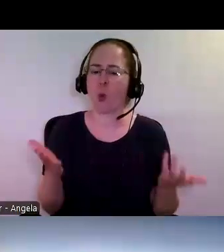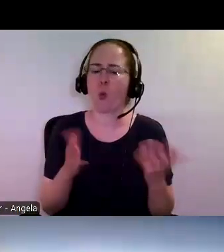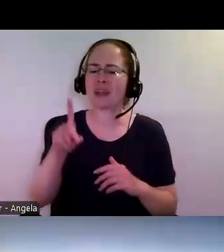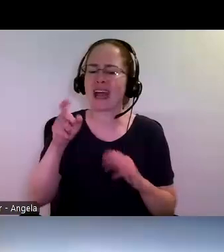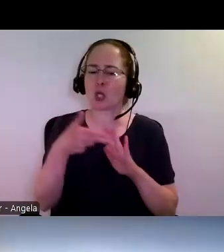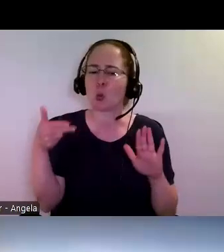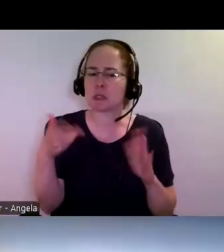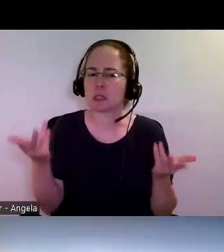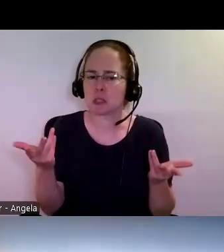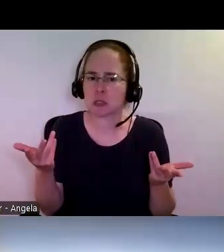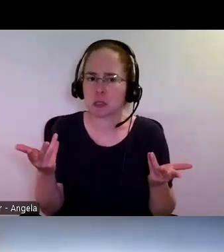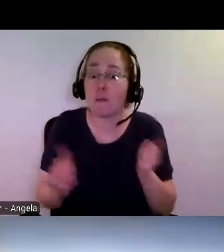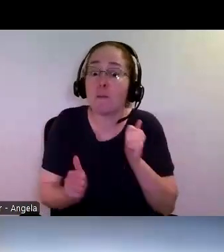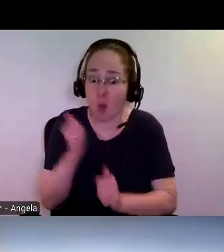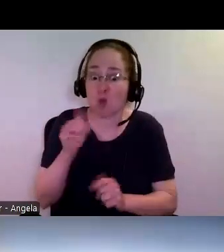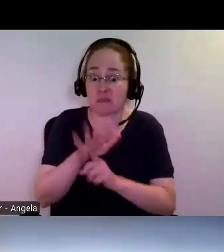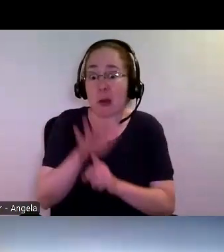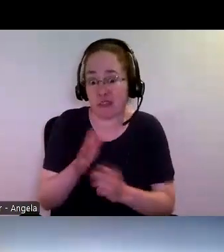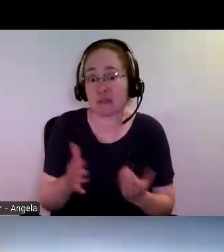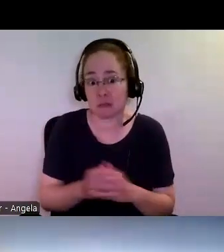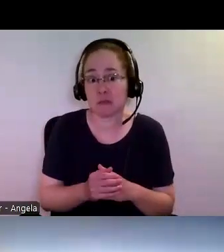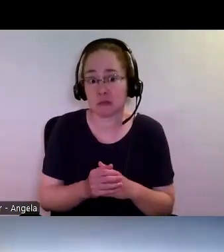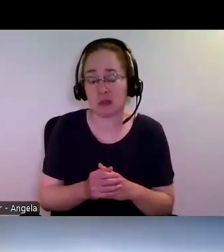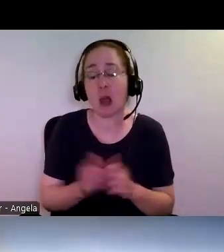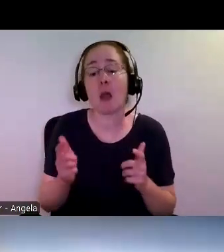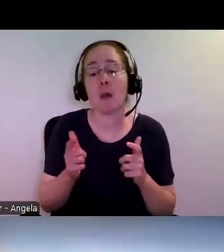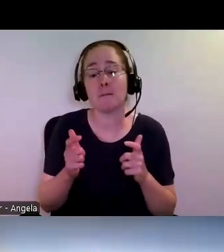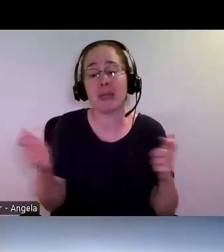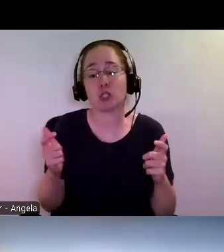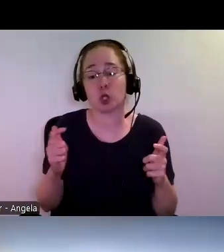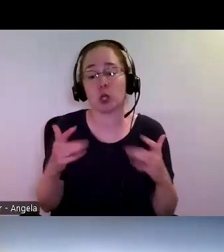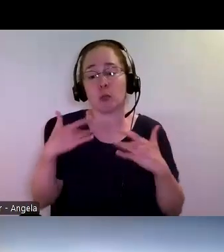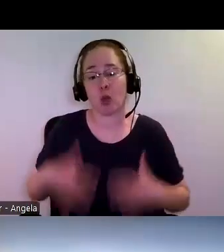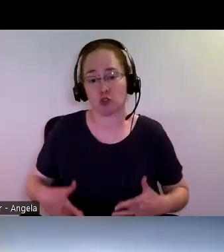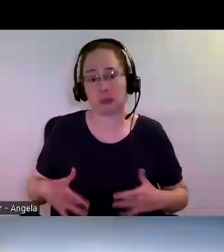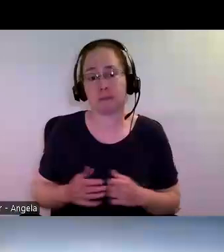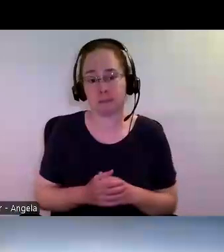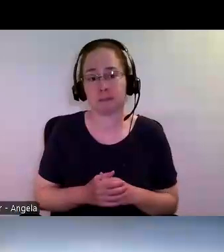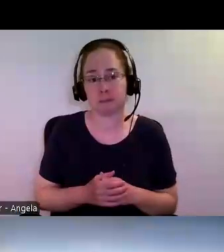diagnosis that is most prevalent. So it is major depression.